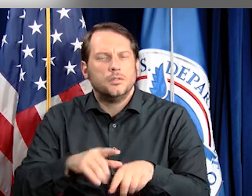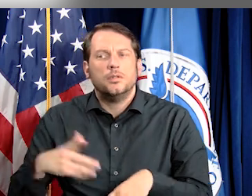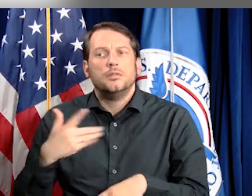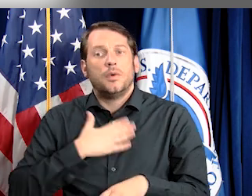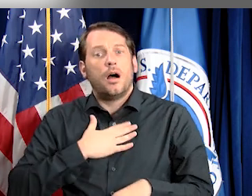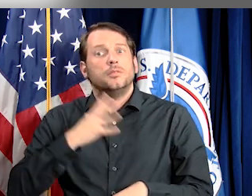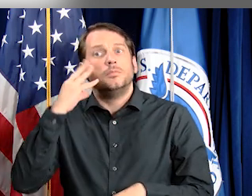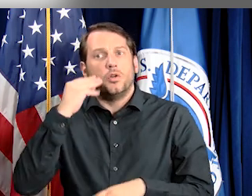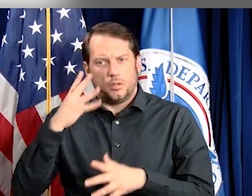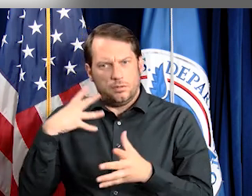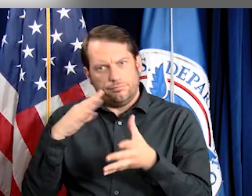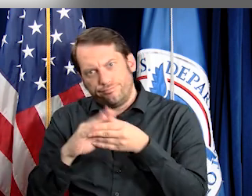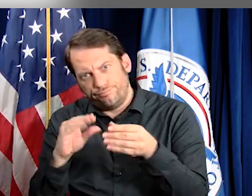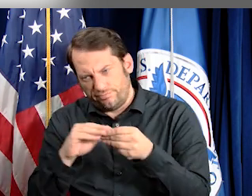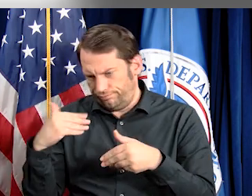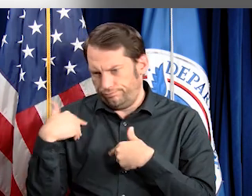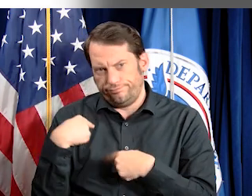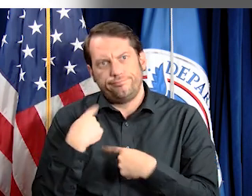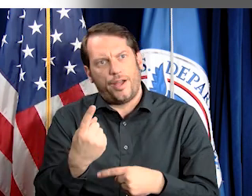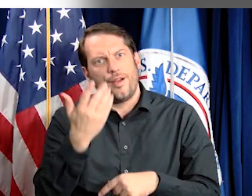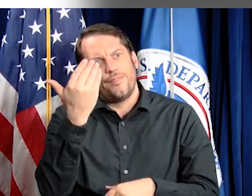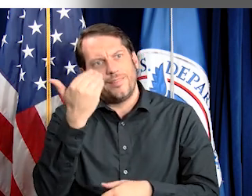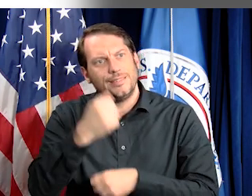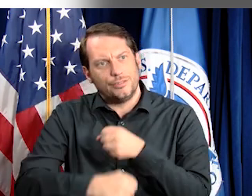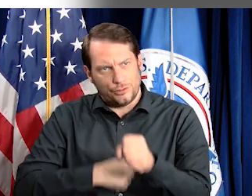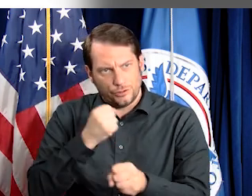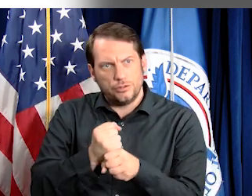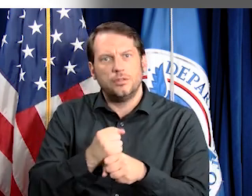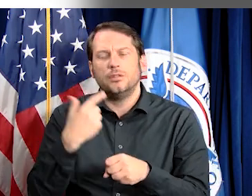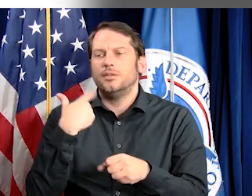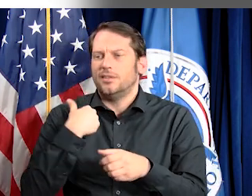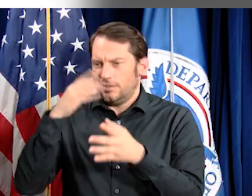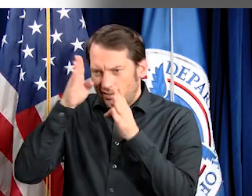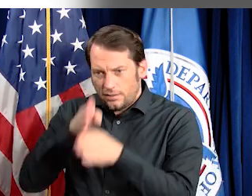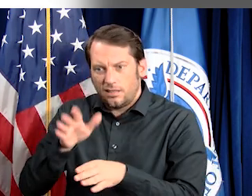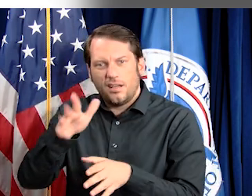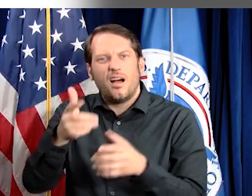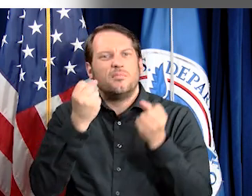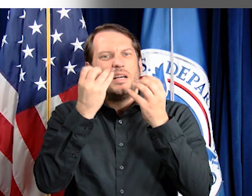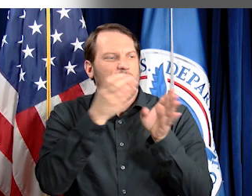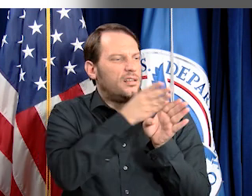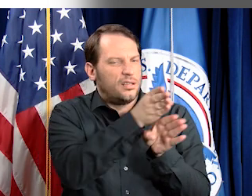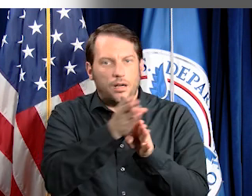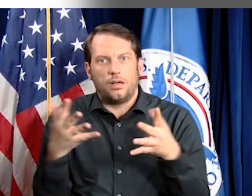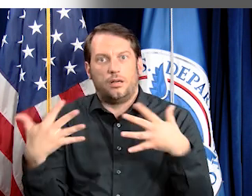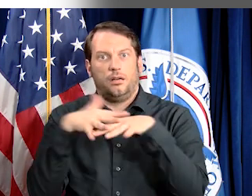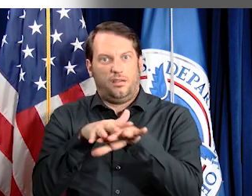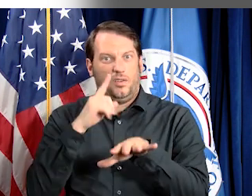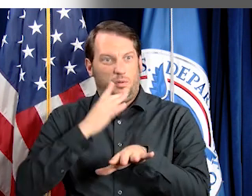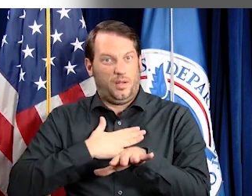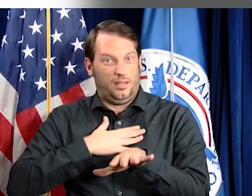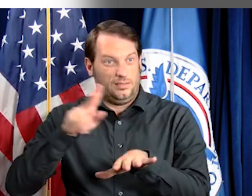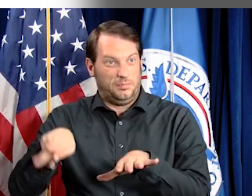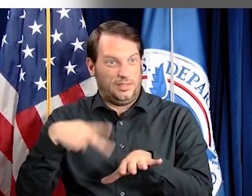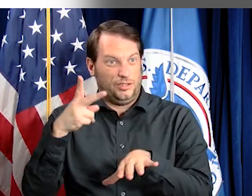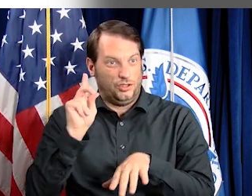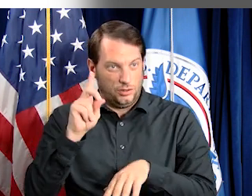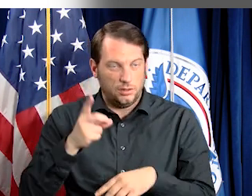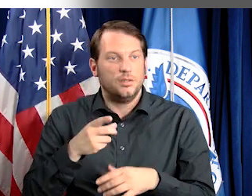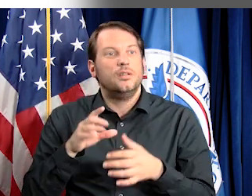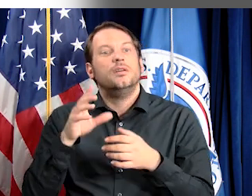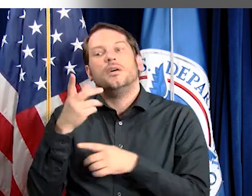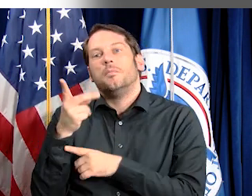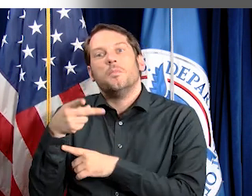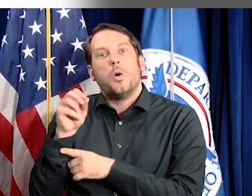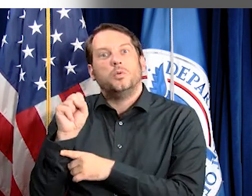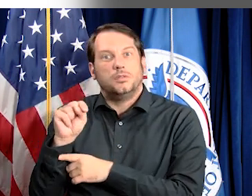looking at this and how that evolved into a postdoc fellowship at US Geological Survey that then allowed me to create a position that did